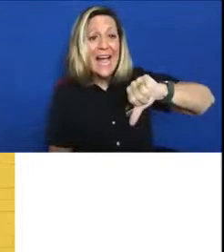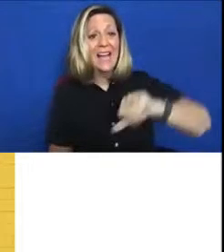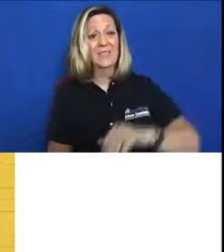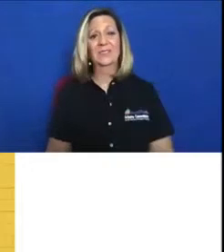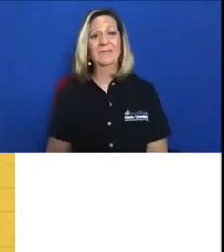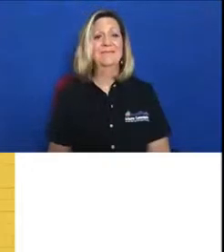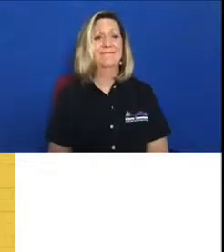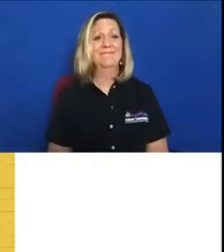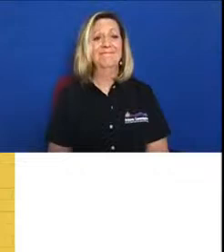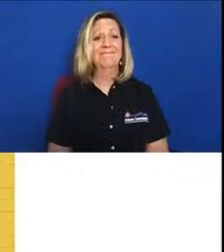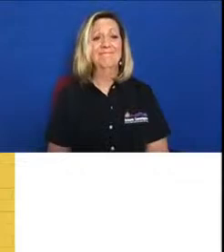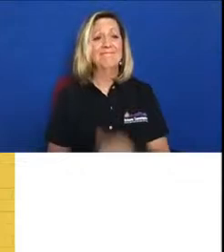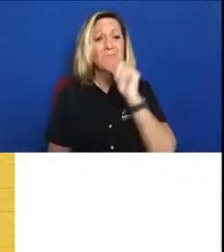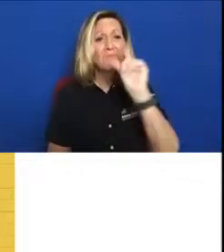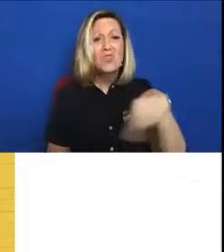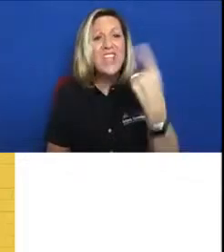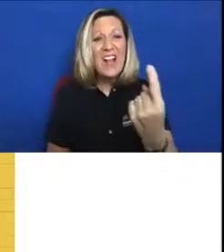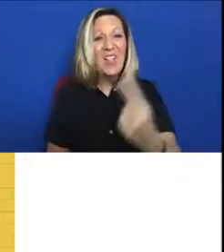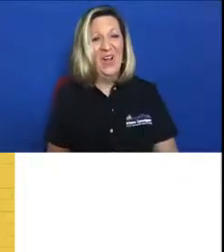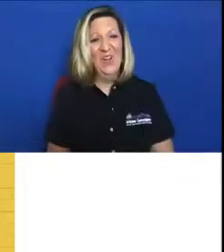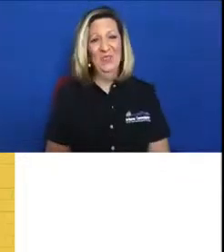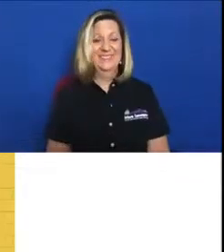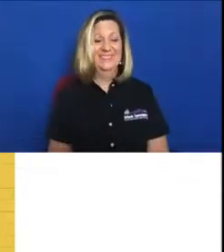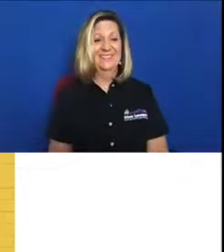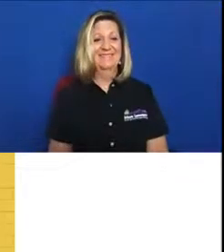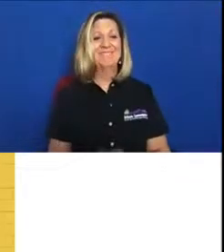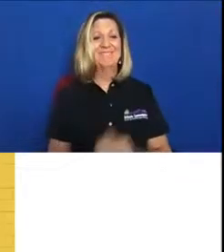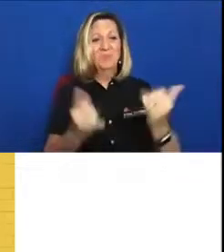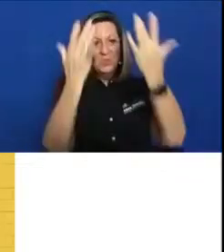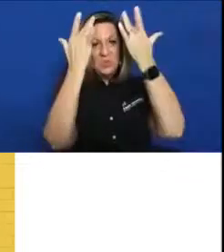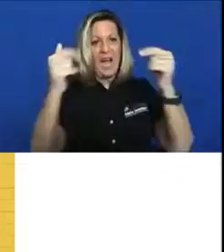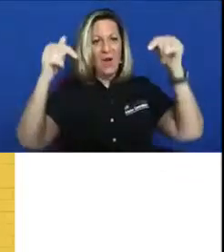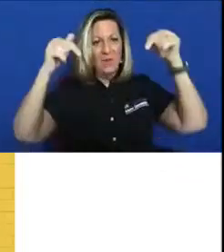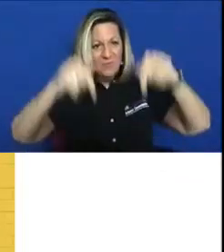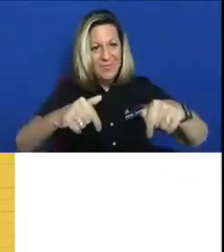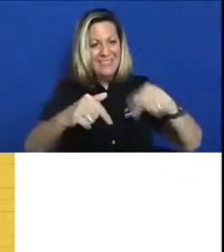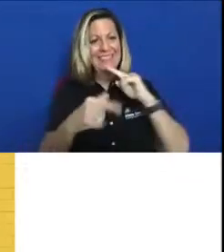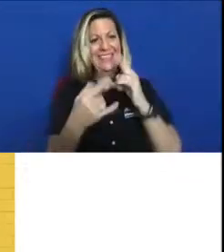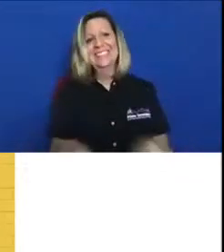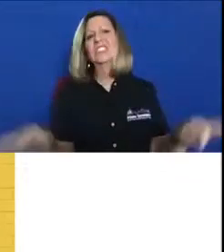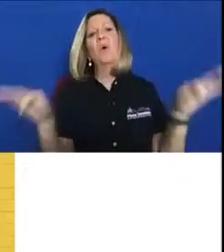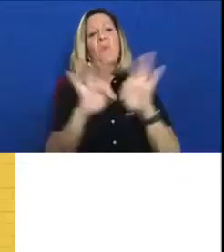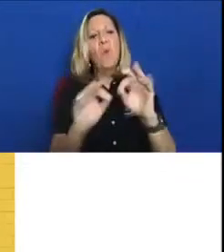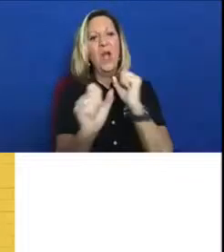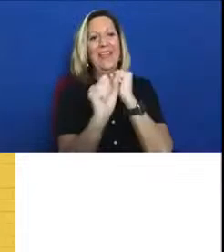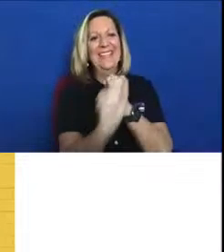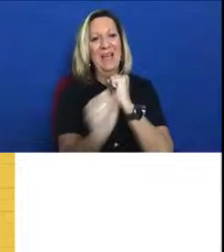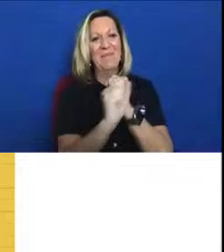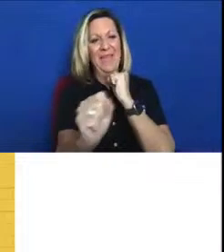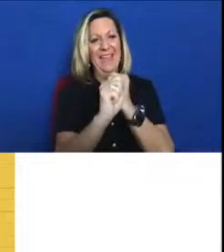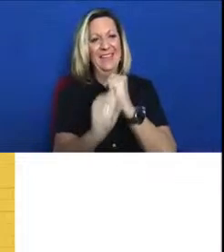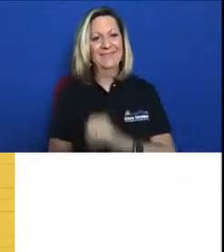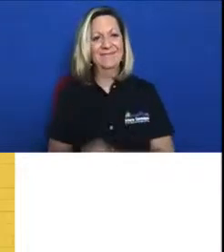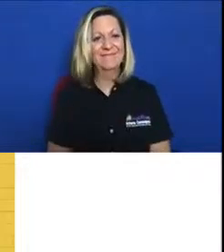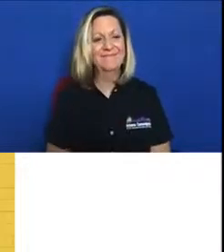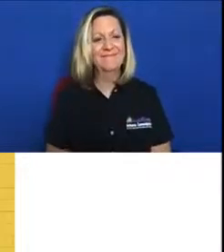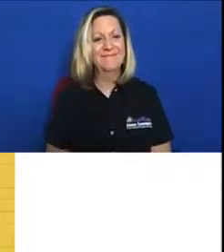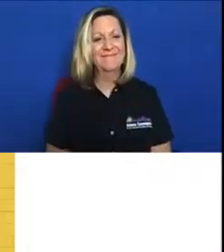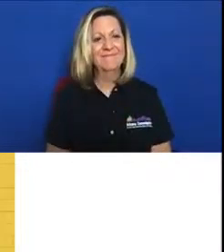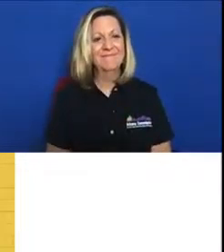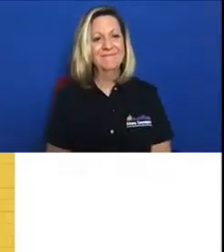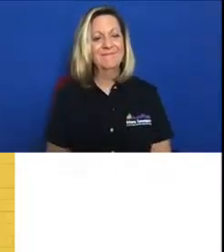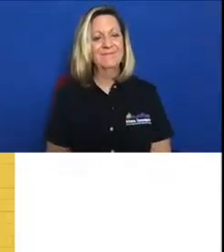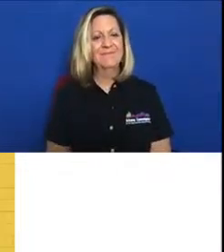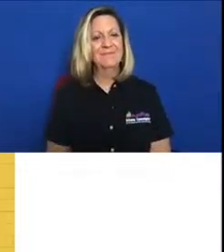limitations and barriers in the area of employment. I have been turned down. You're not alone. That's why this is an